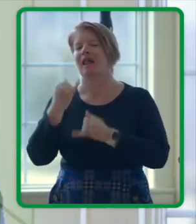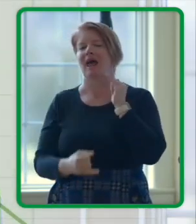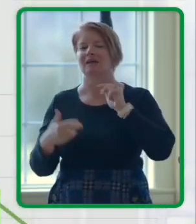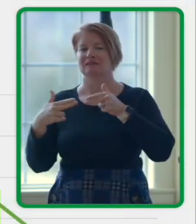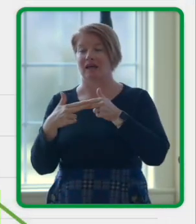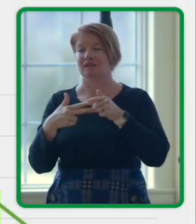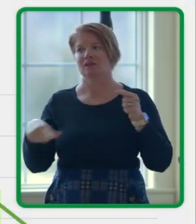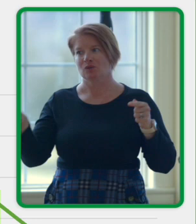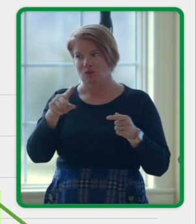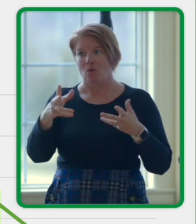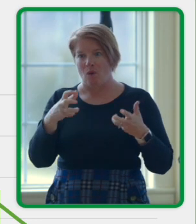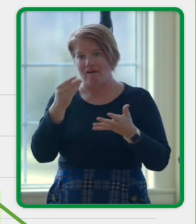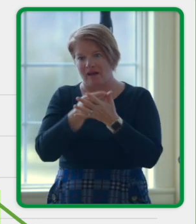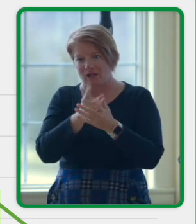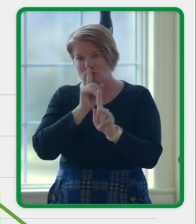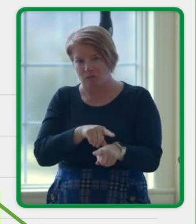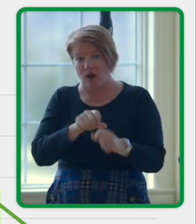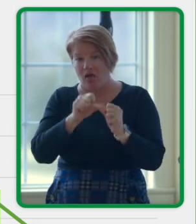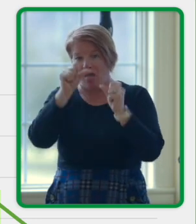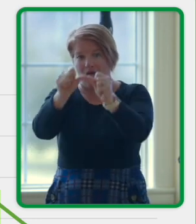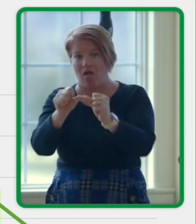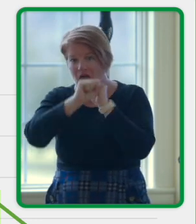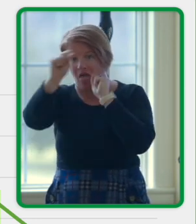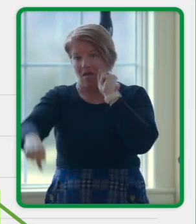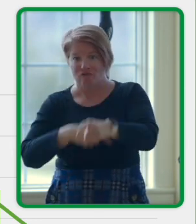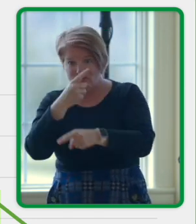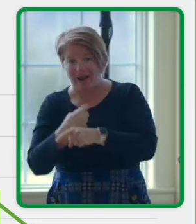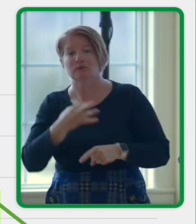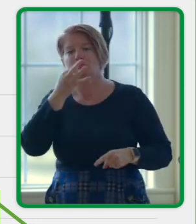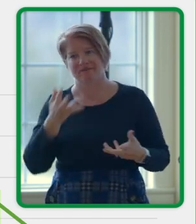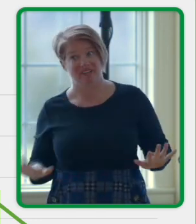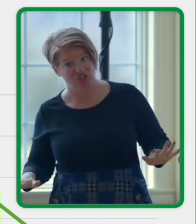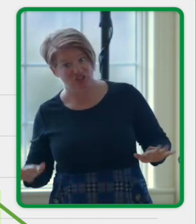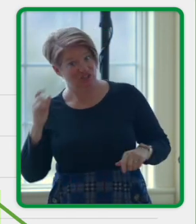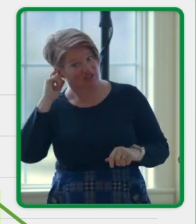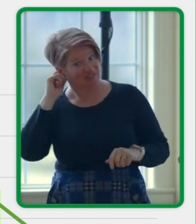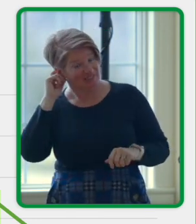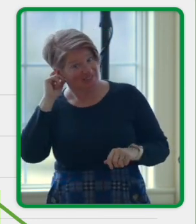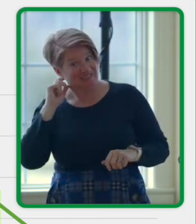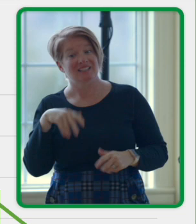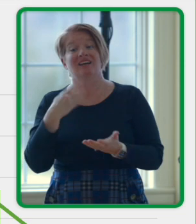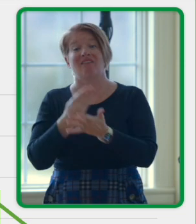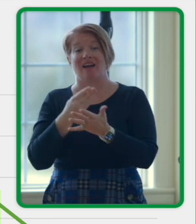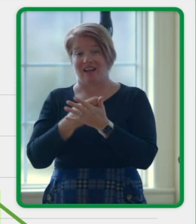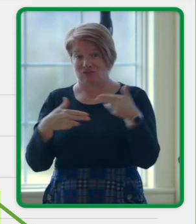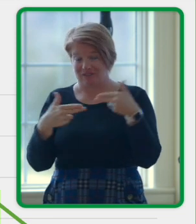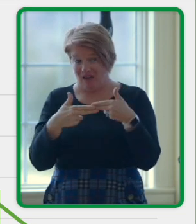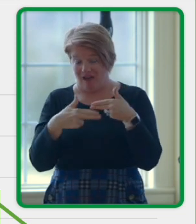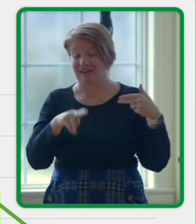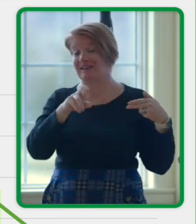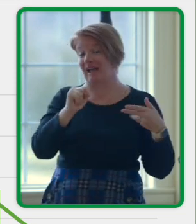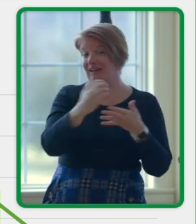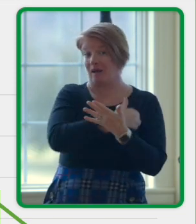slide, I know you guys want the financial report to go long, but I'm almost finished here. On the financial slide, net